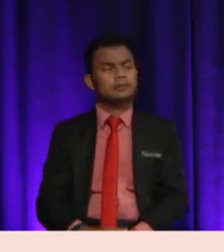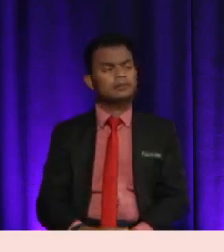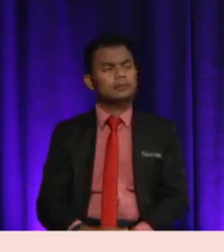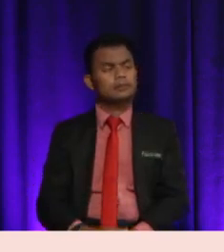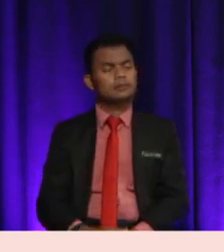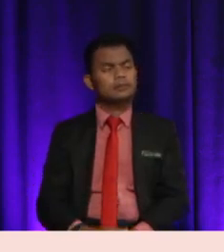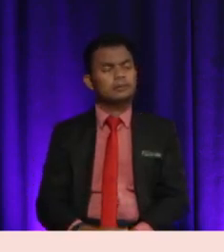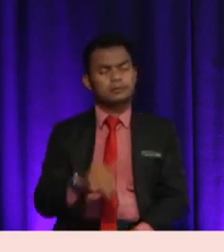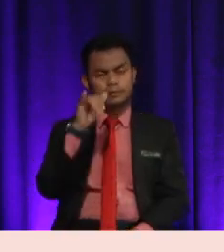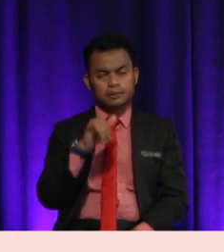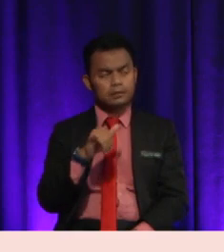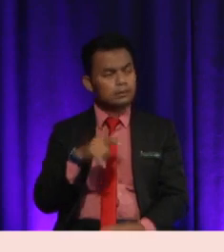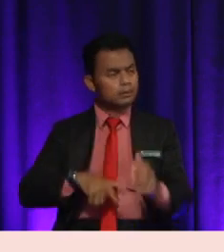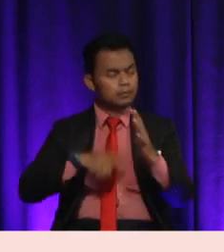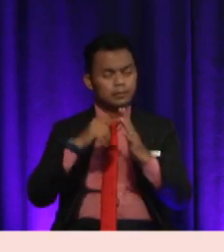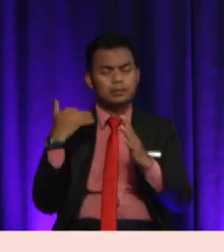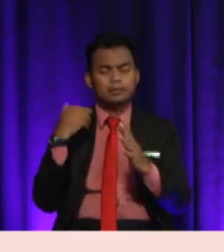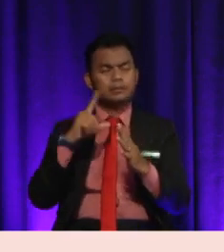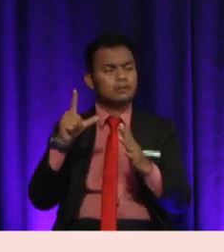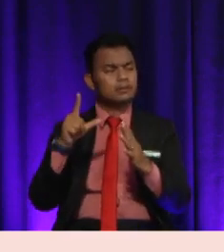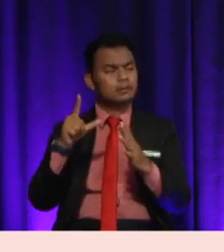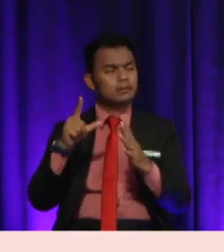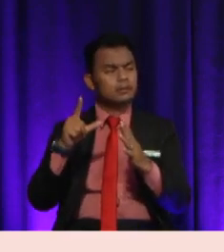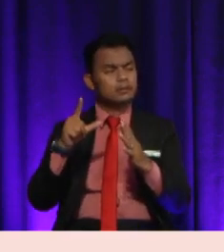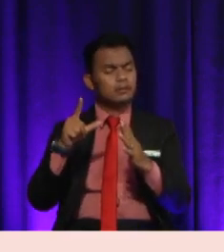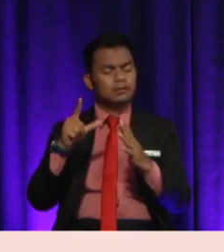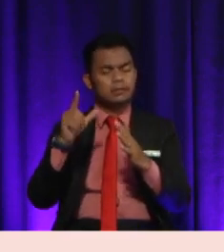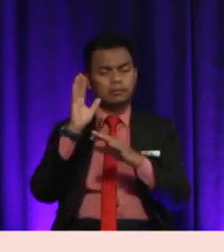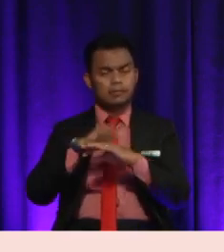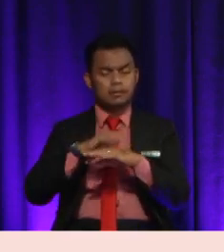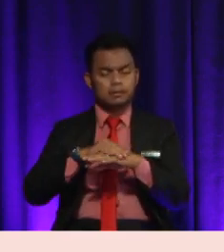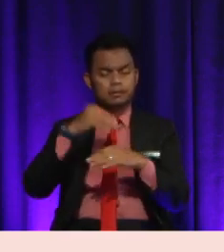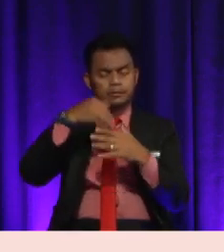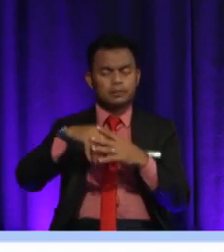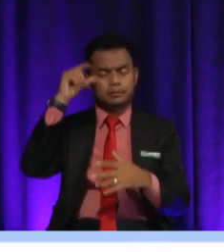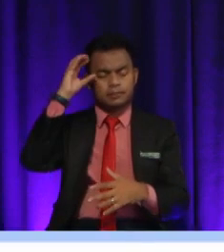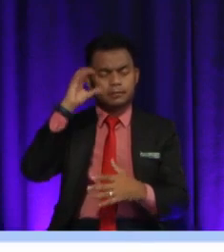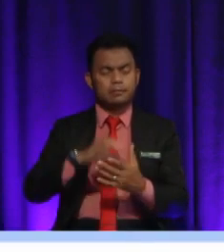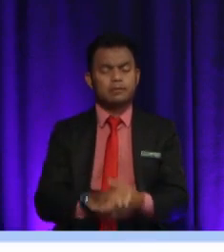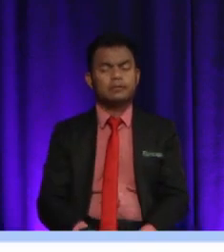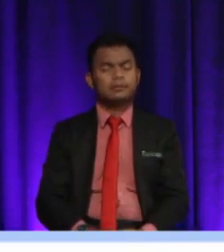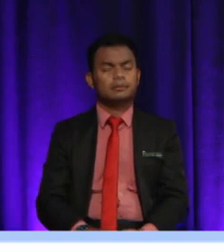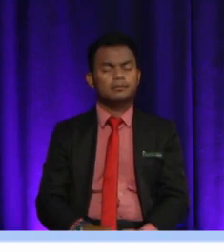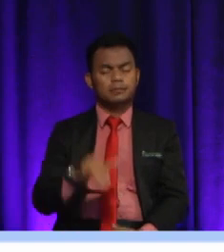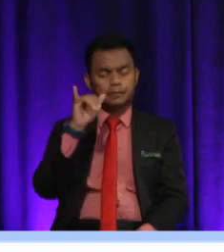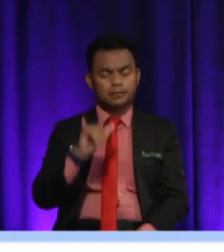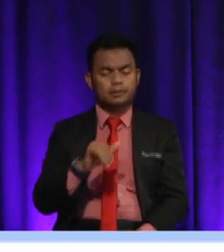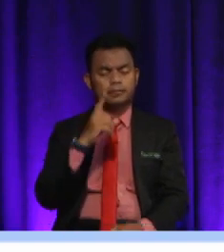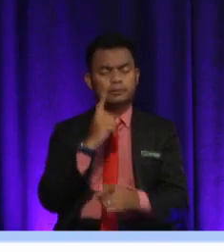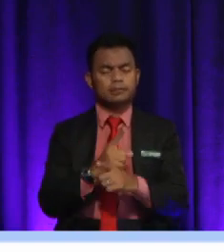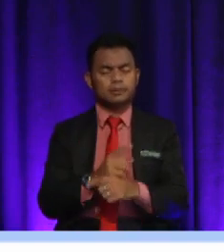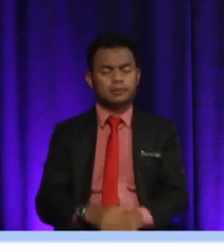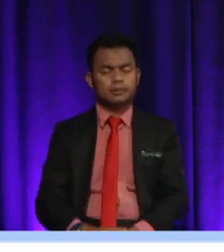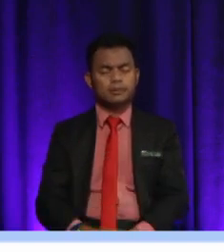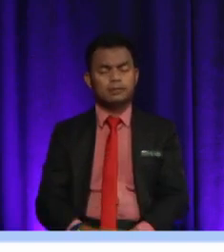suitable answer is A. She takes a lot of pictures. Okay, yeah, it's correct. She takes a lot of pictures. So